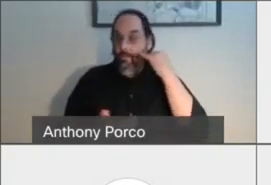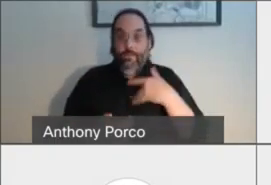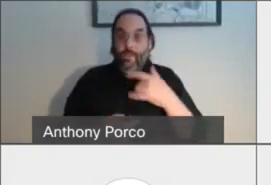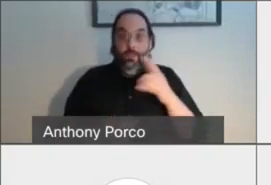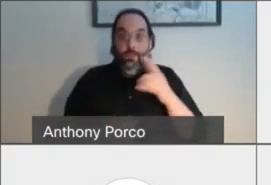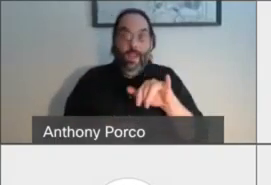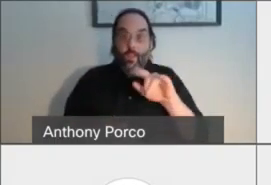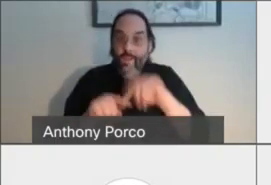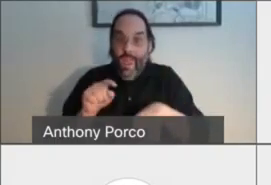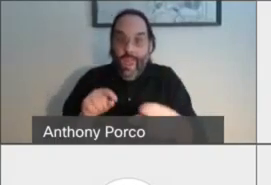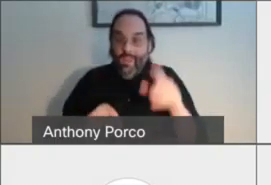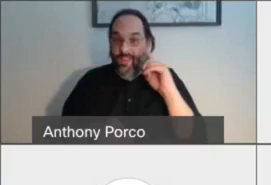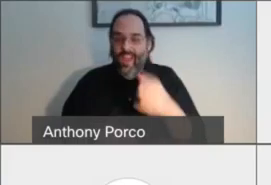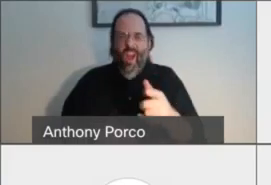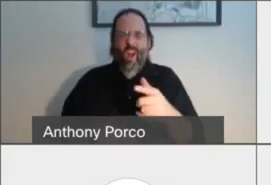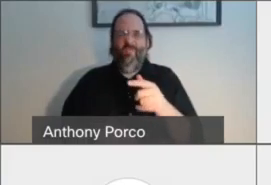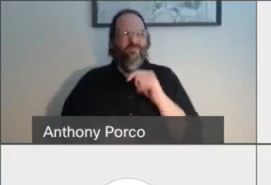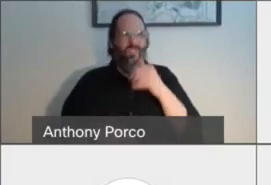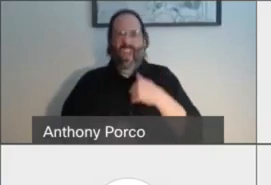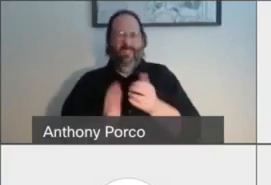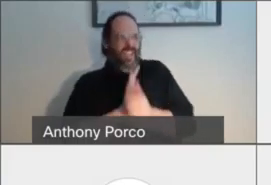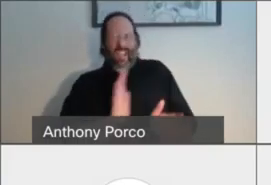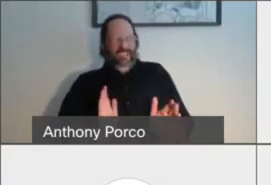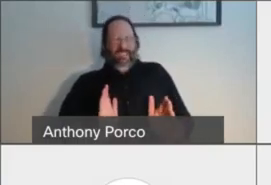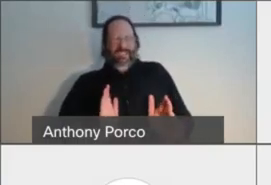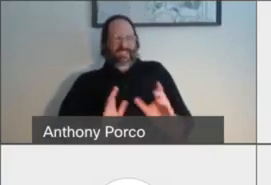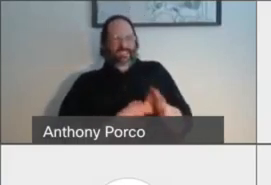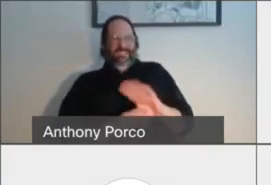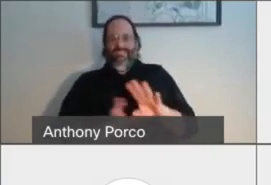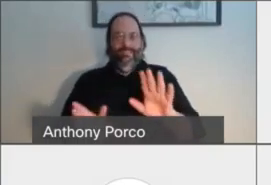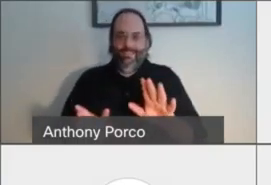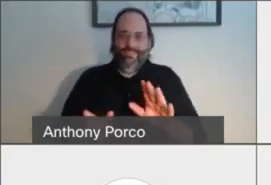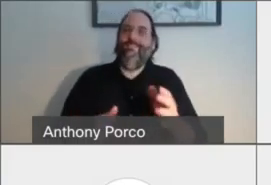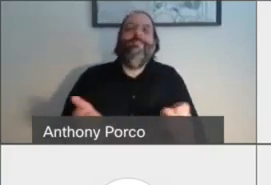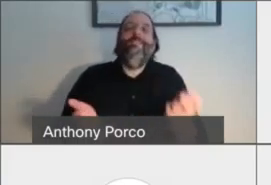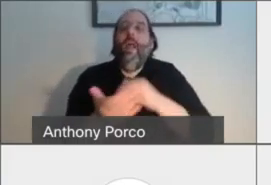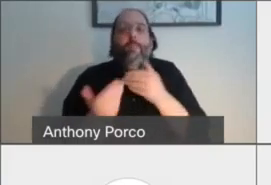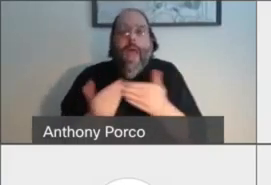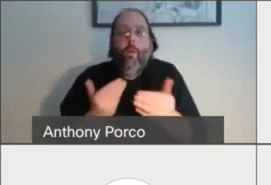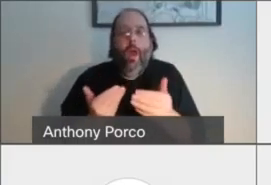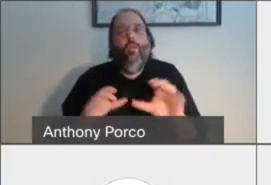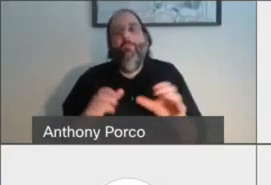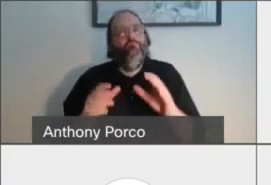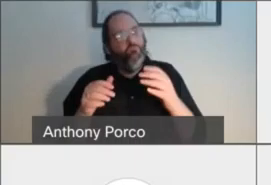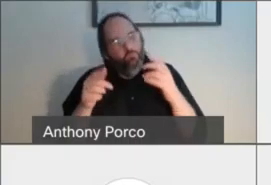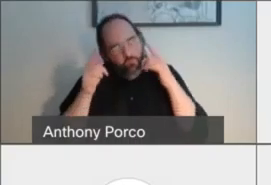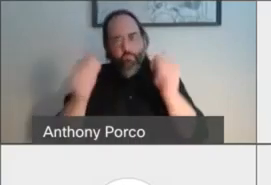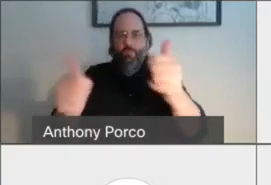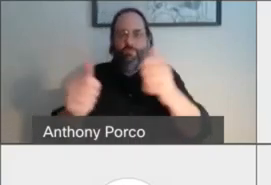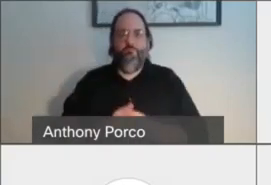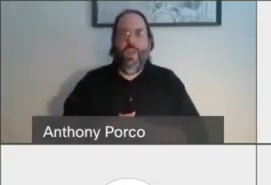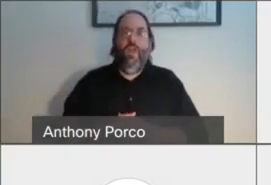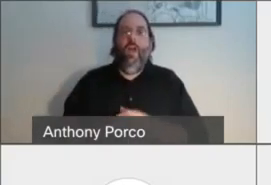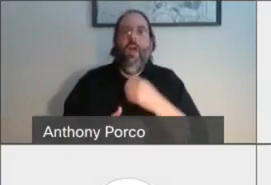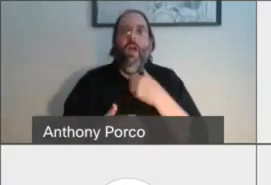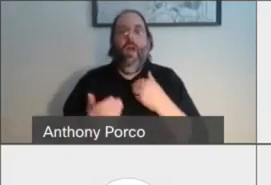because you think that you don't have any rhythm or coordination, just get up and move. Do your own thing. I'm going to need